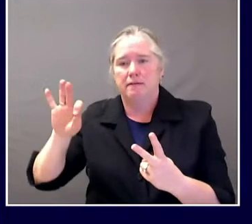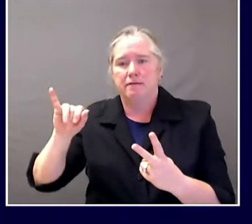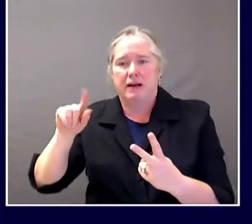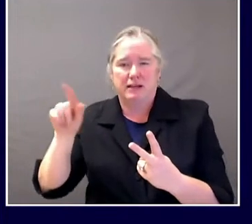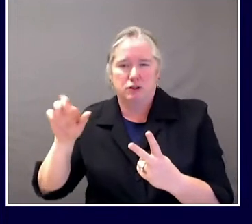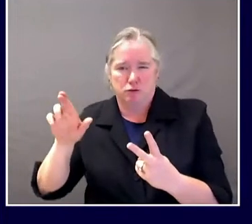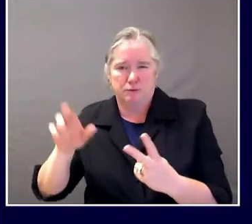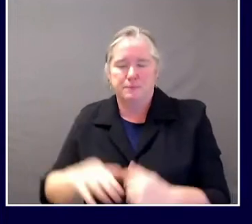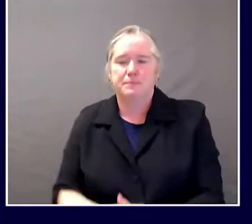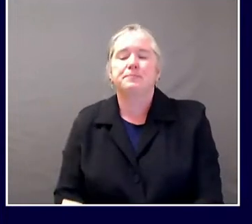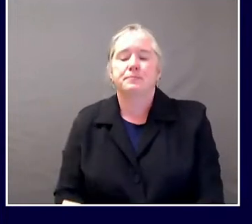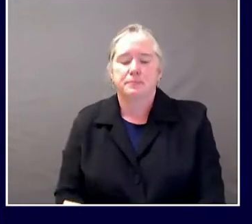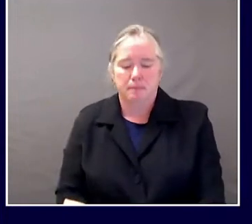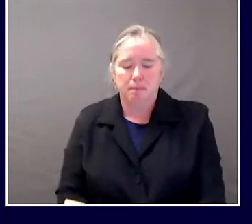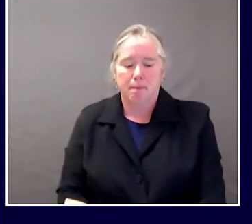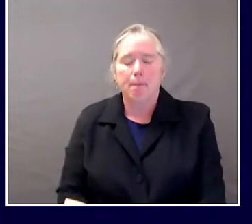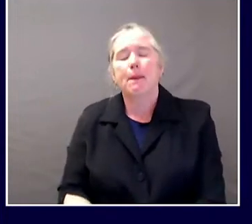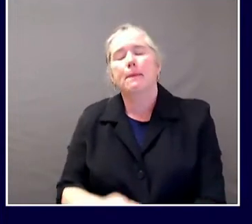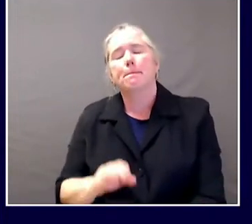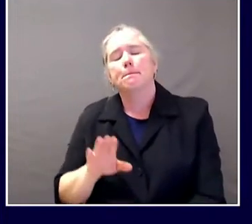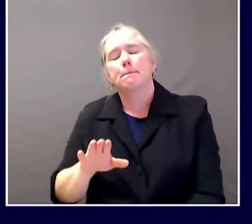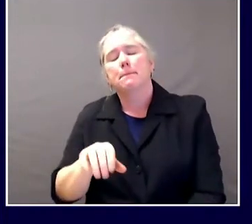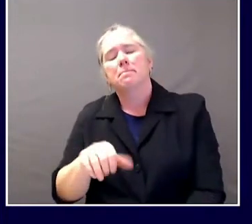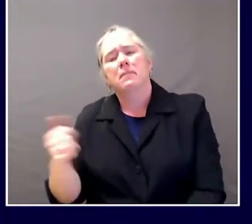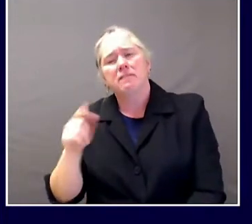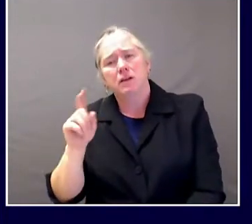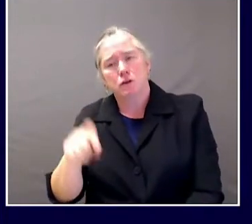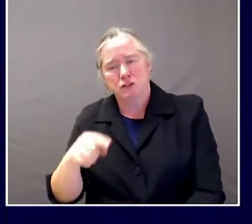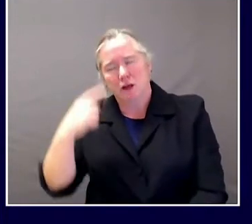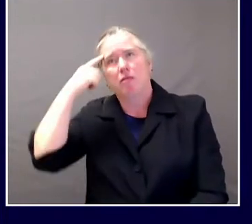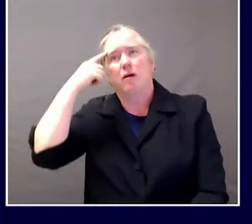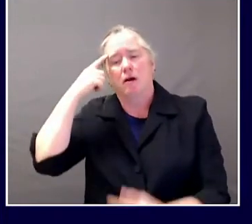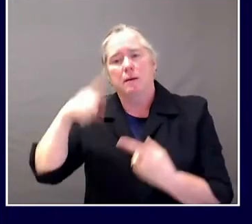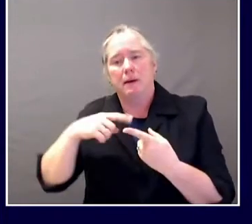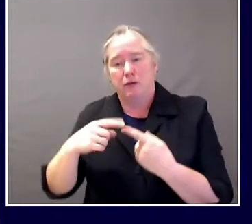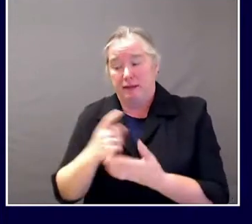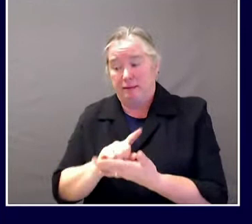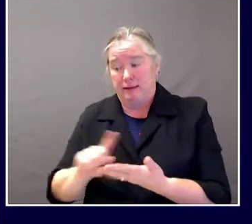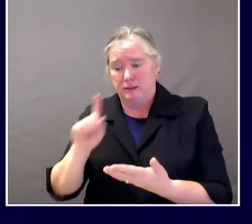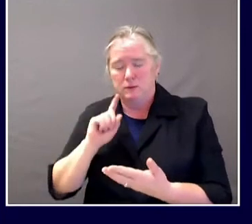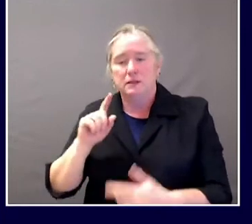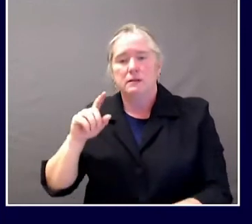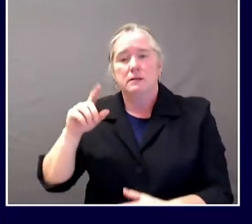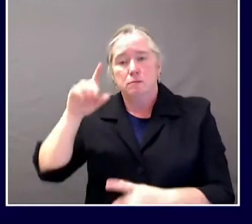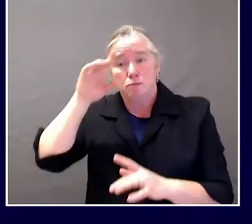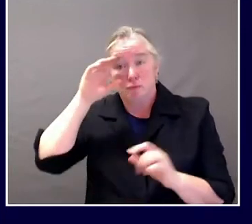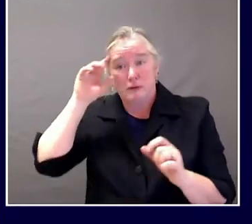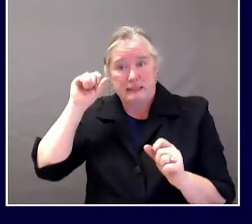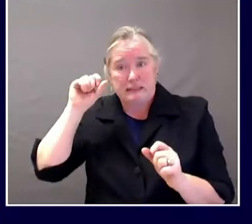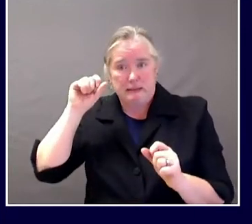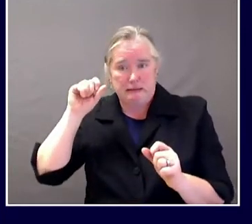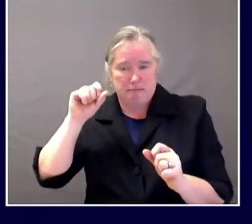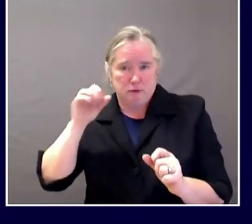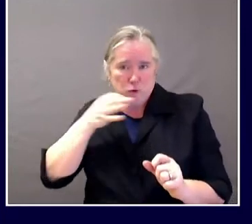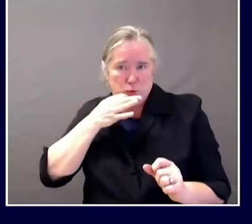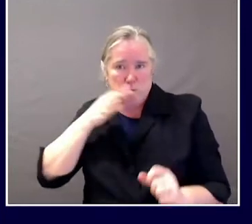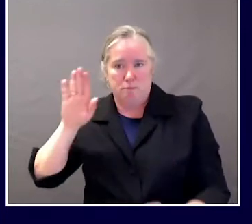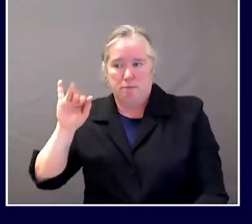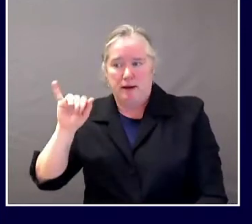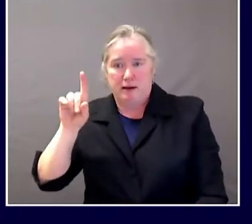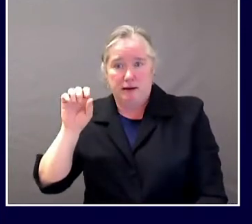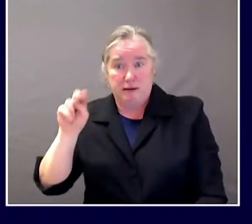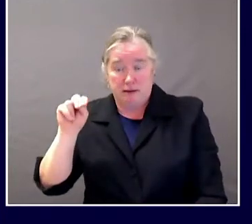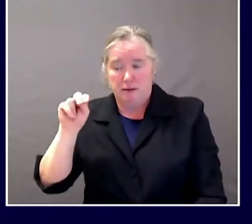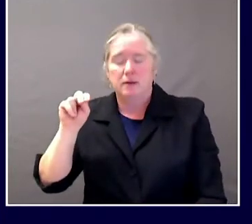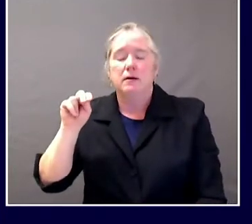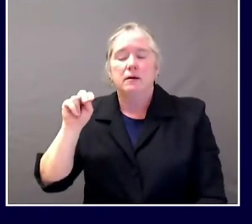question I have, and I thought of this last week when President-elect Biden had indicated that they want to ramp up, they want